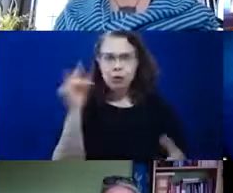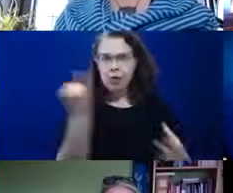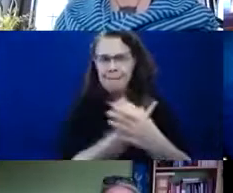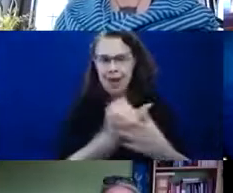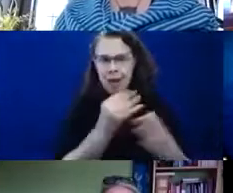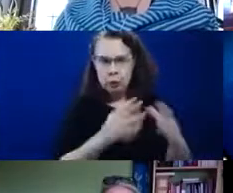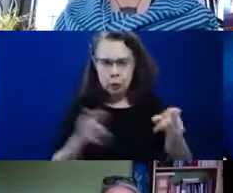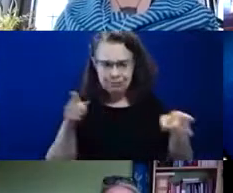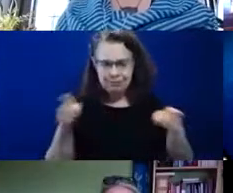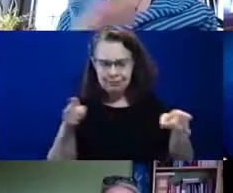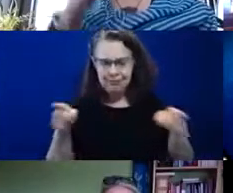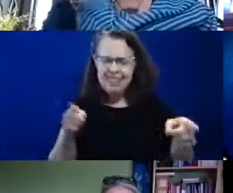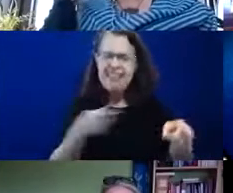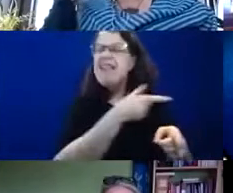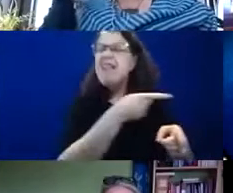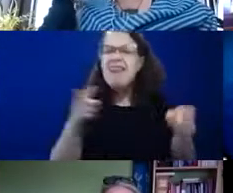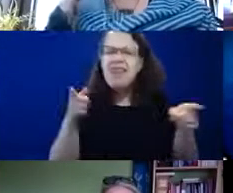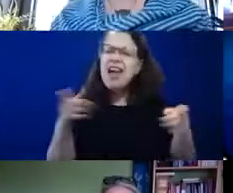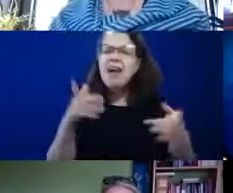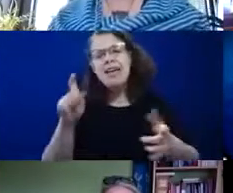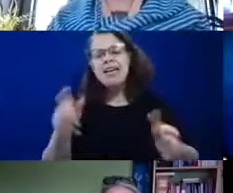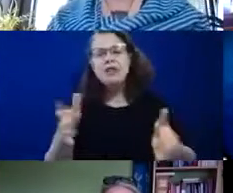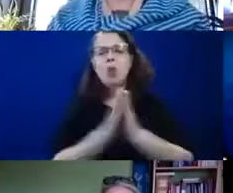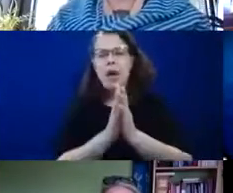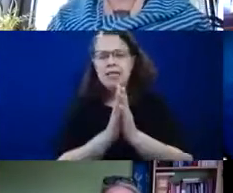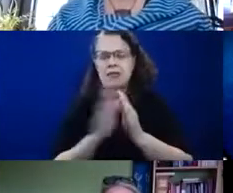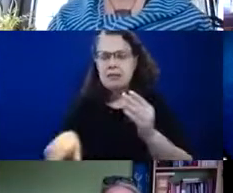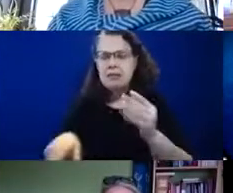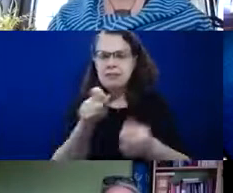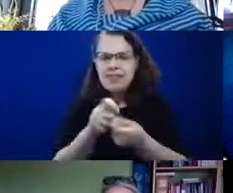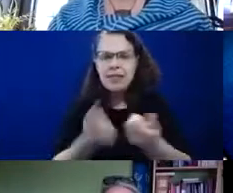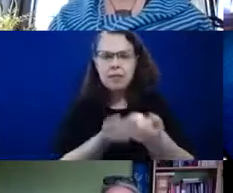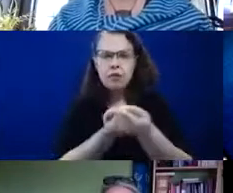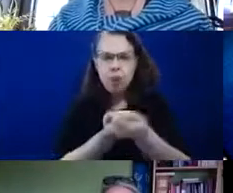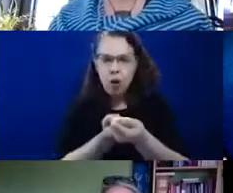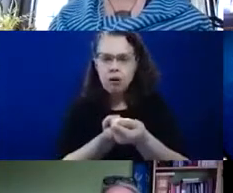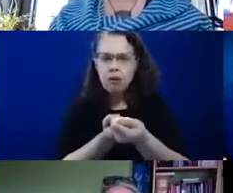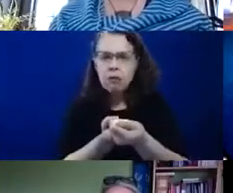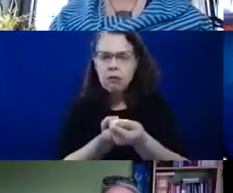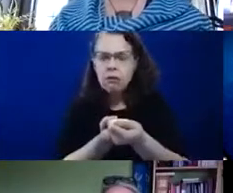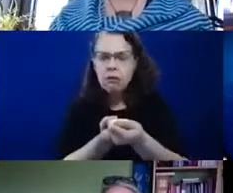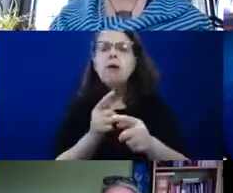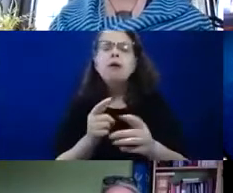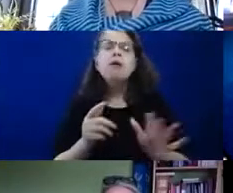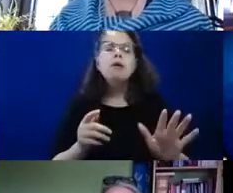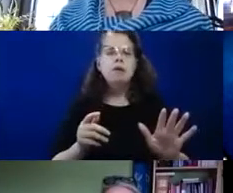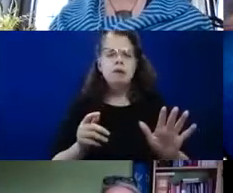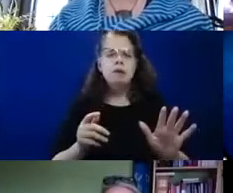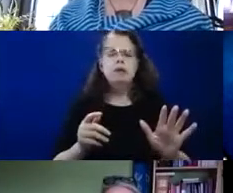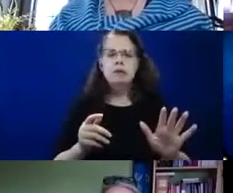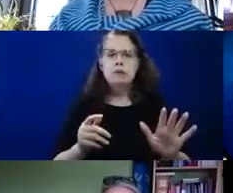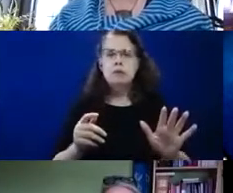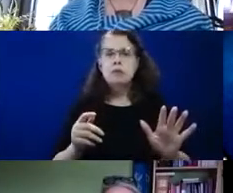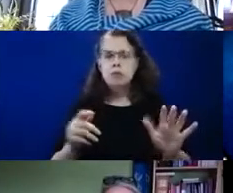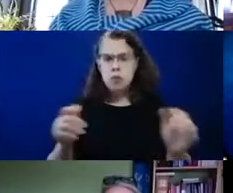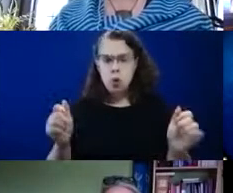student may need to request support. But again, I keep going back to, so all of this